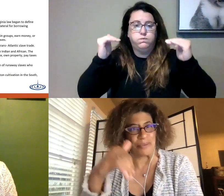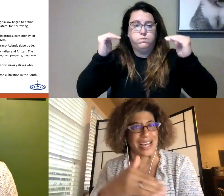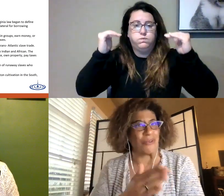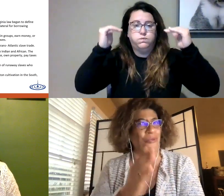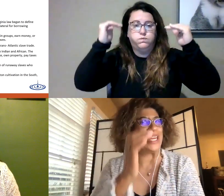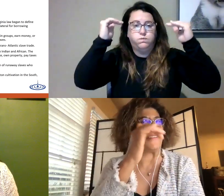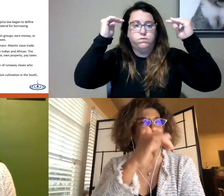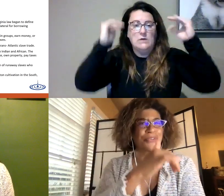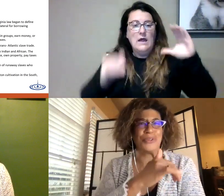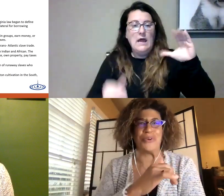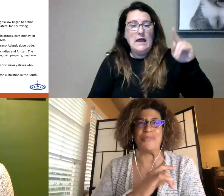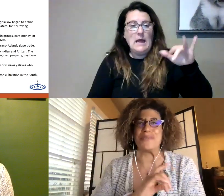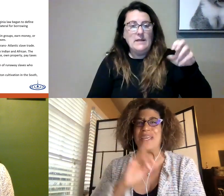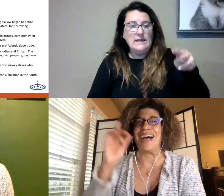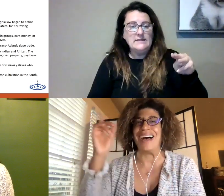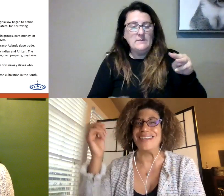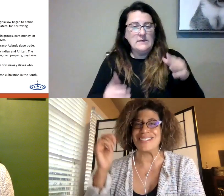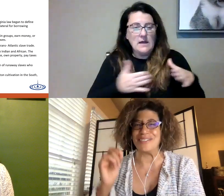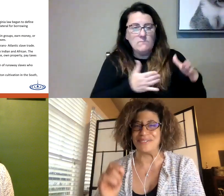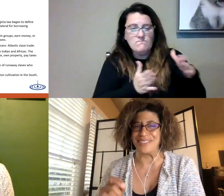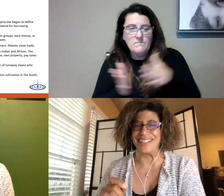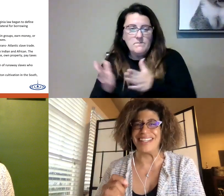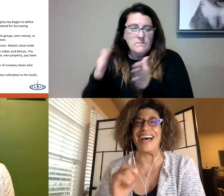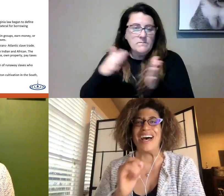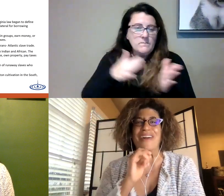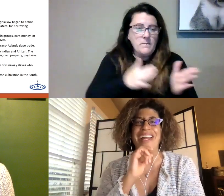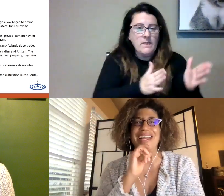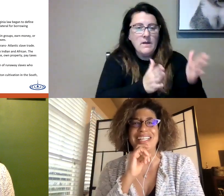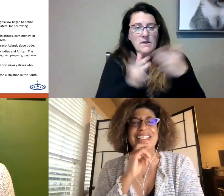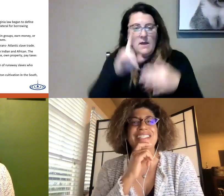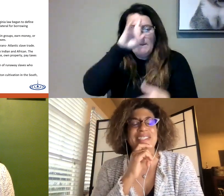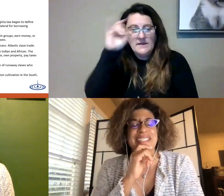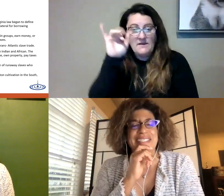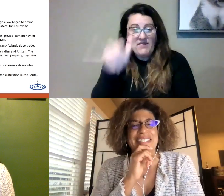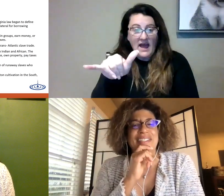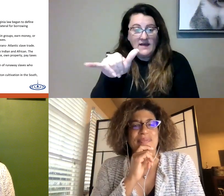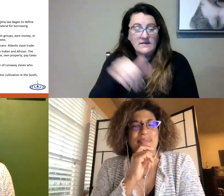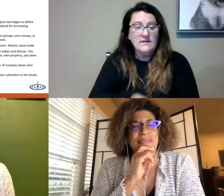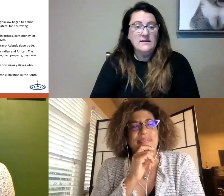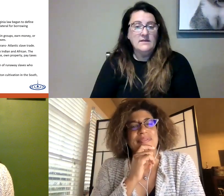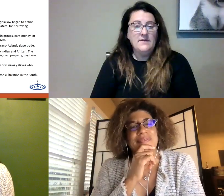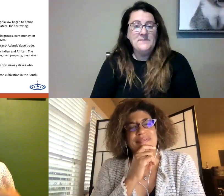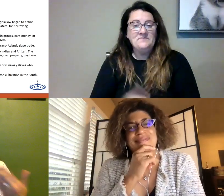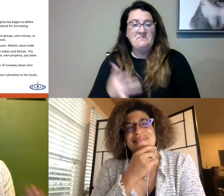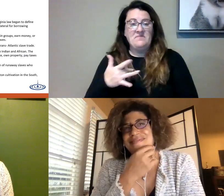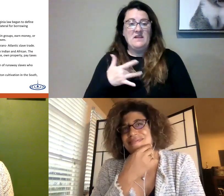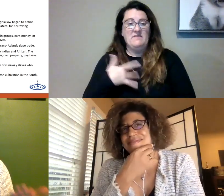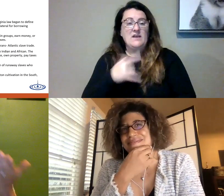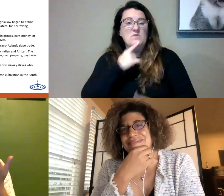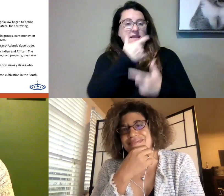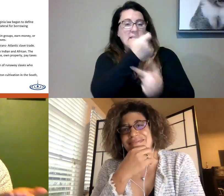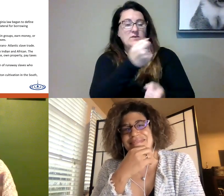capitalism was kind of weaving through. It was because of that, right? I was really interested